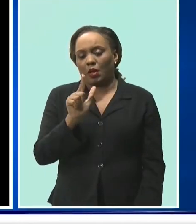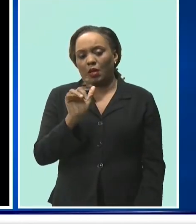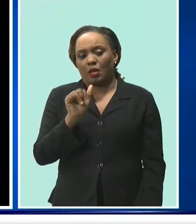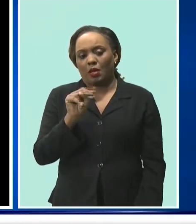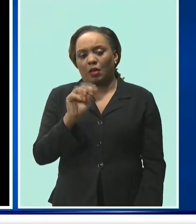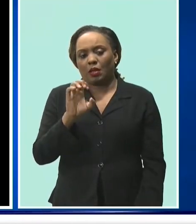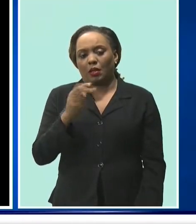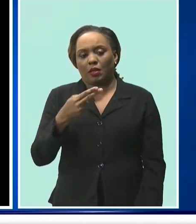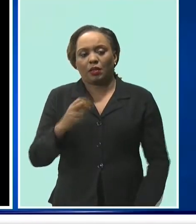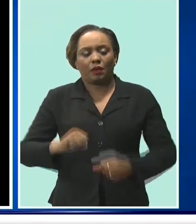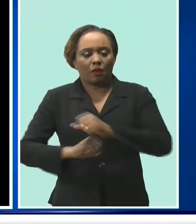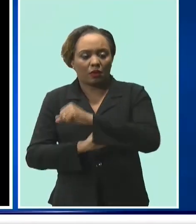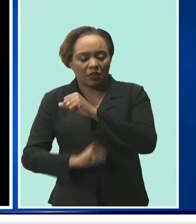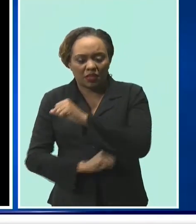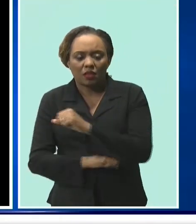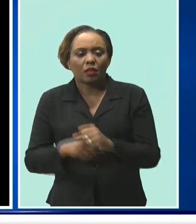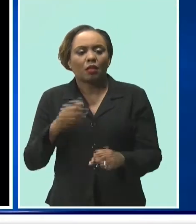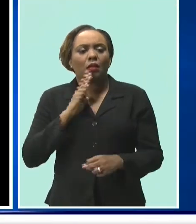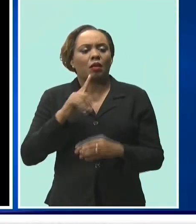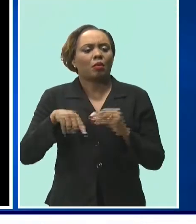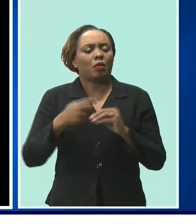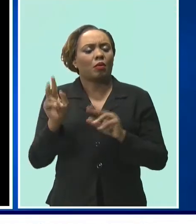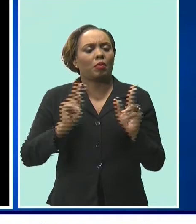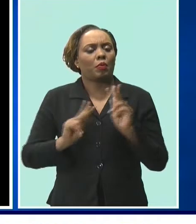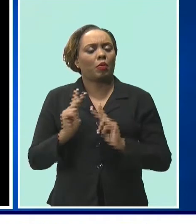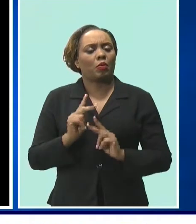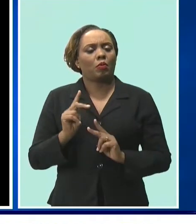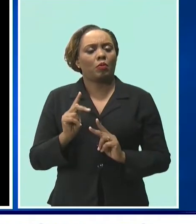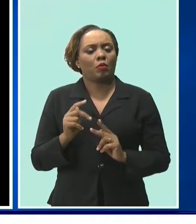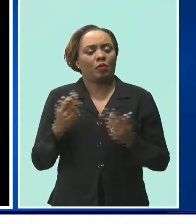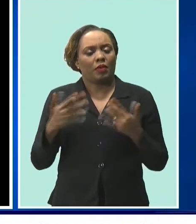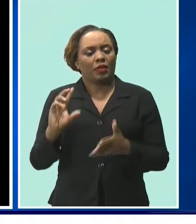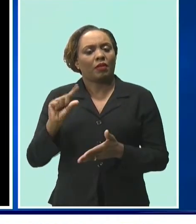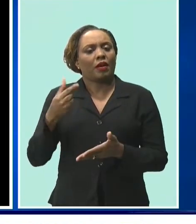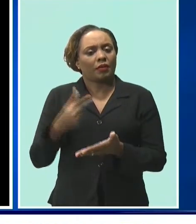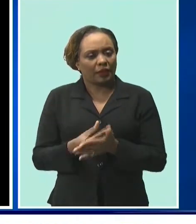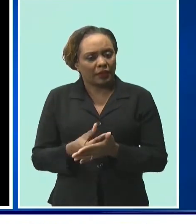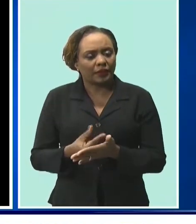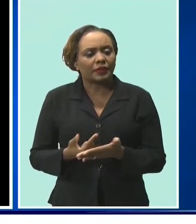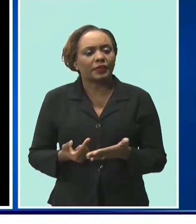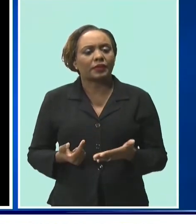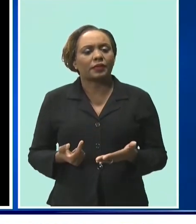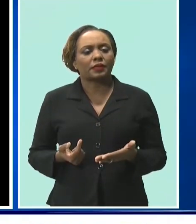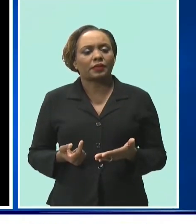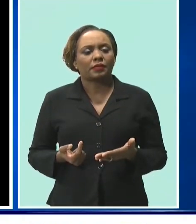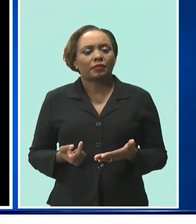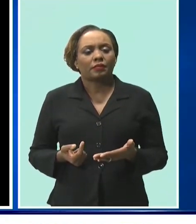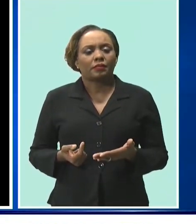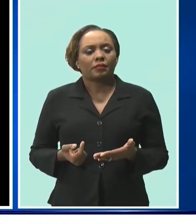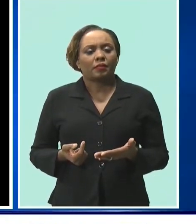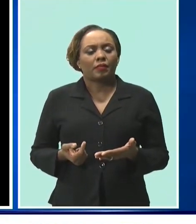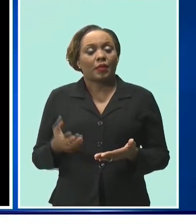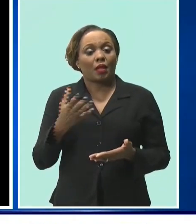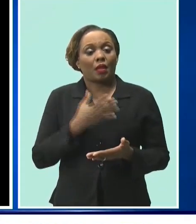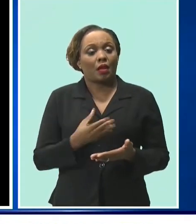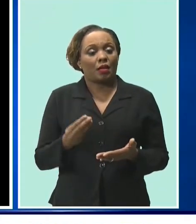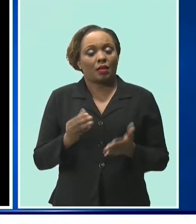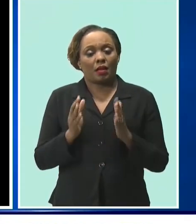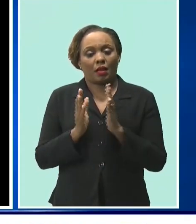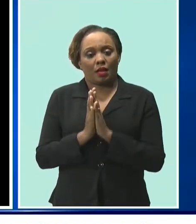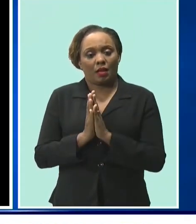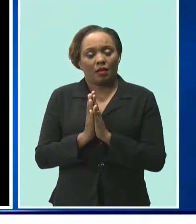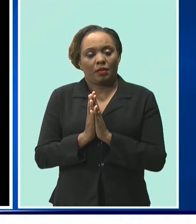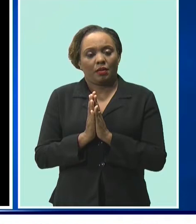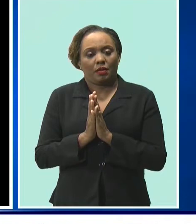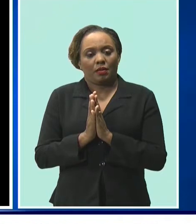outstanding graduates of the school, and a call for Mr. Louis Albert DeWitt Lynch,